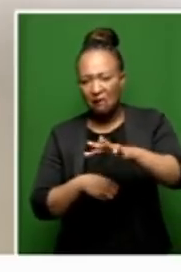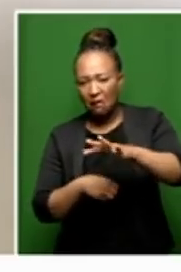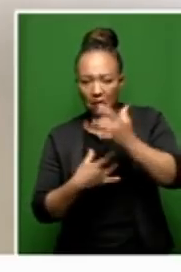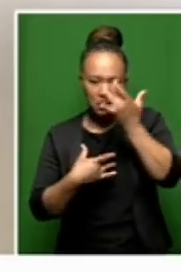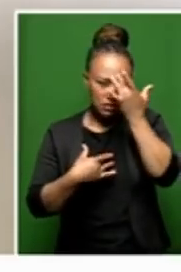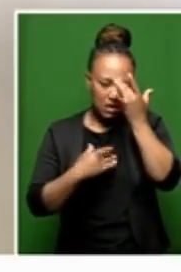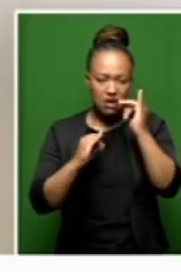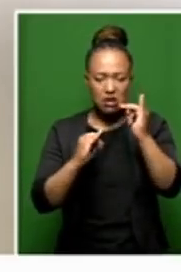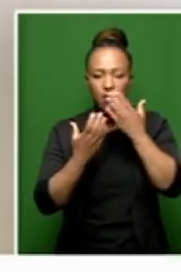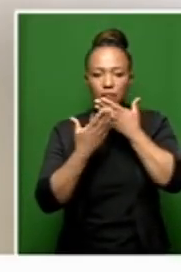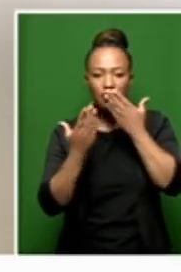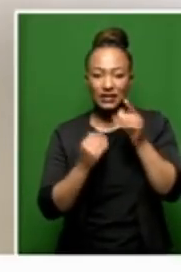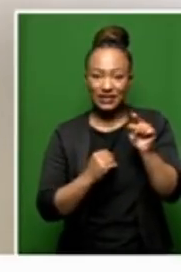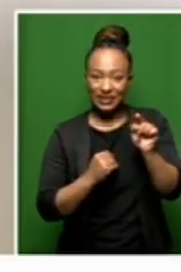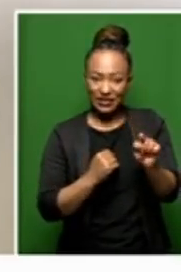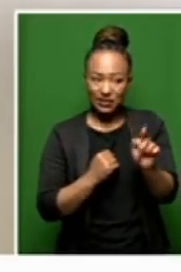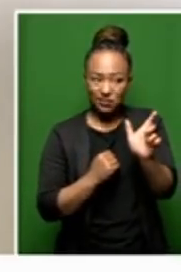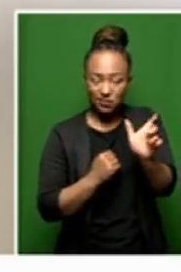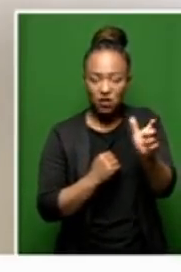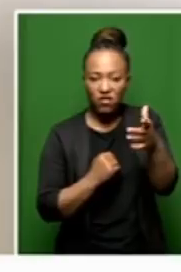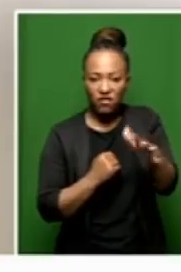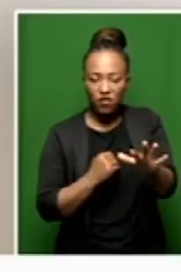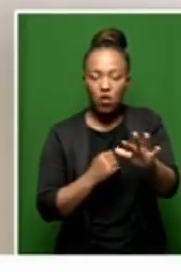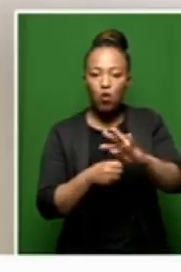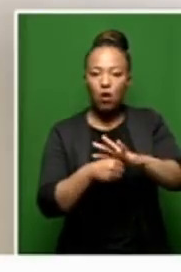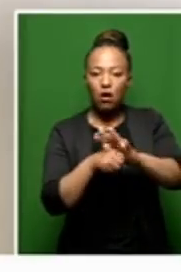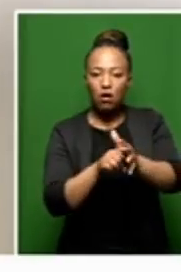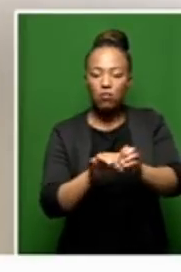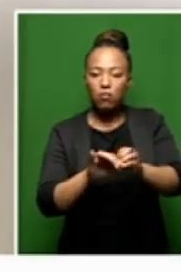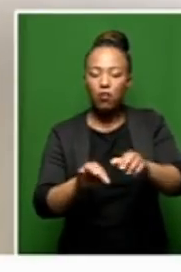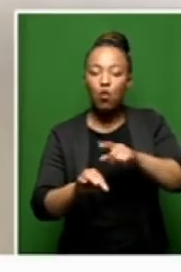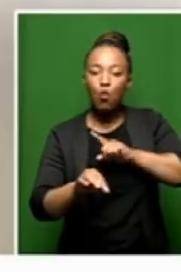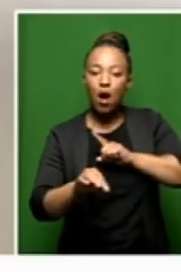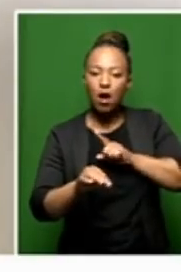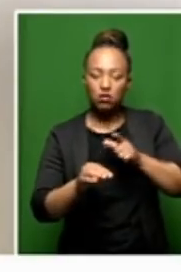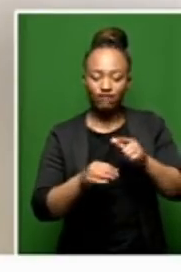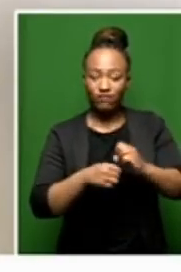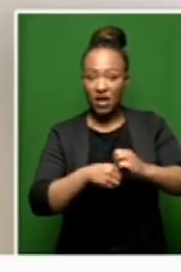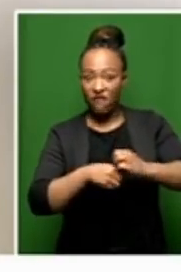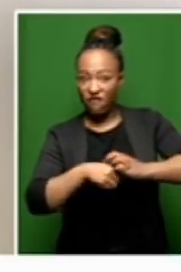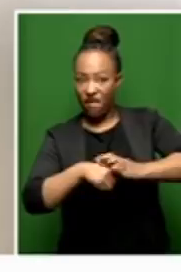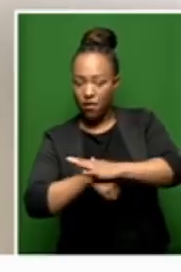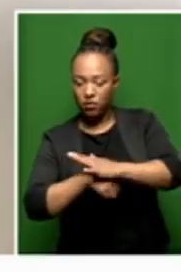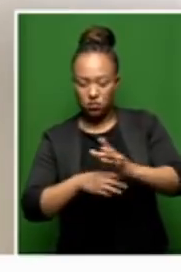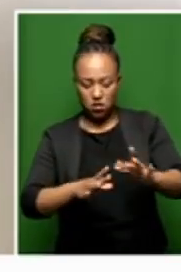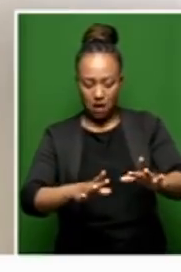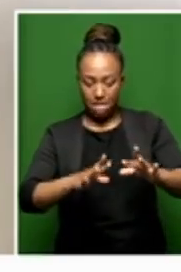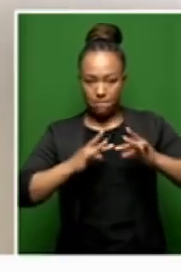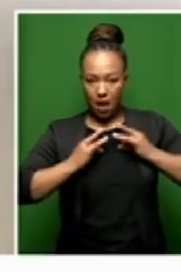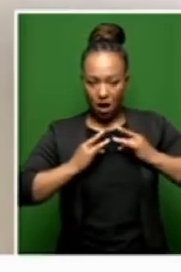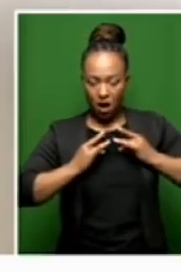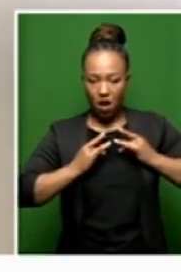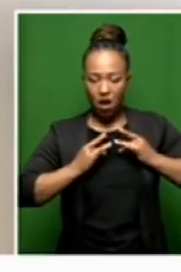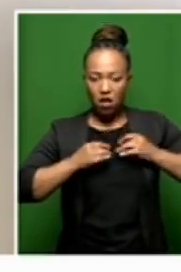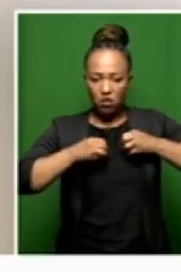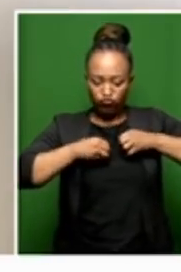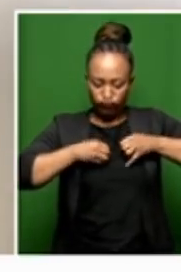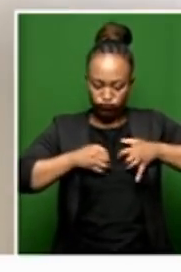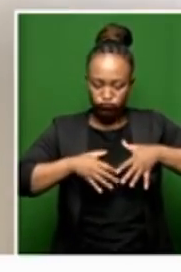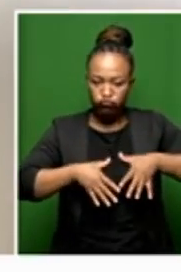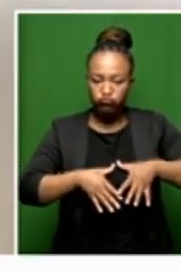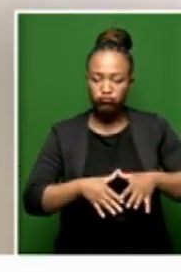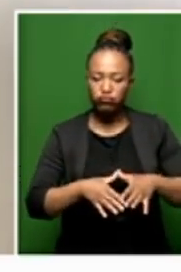the virulence, it's about the infection. So when the virus enters our human body, It binds to our human cell. When